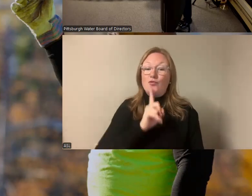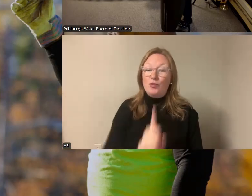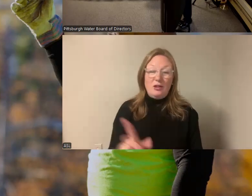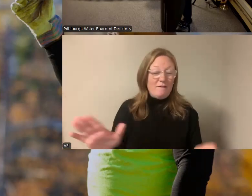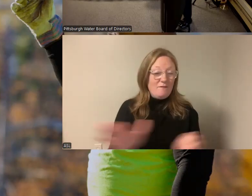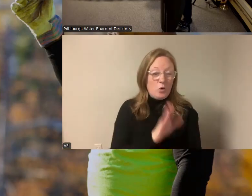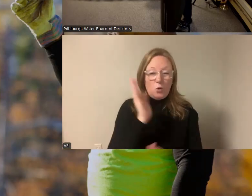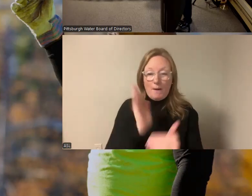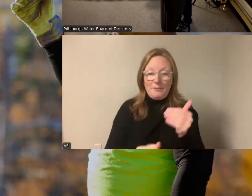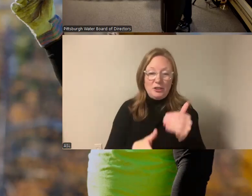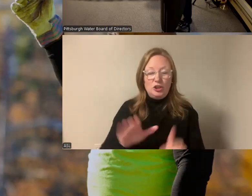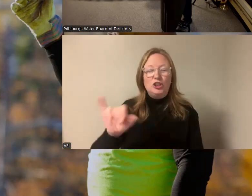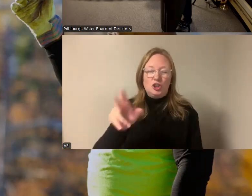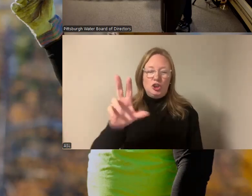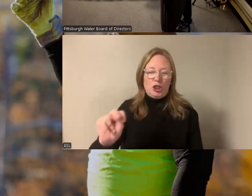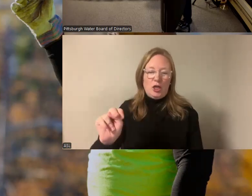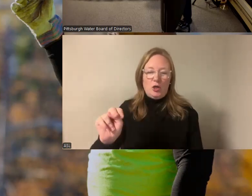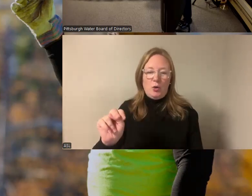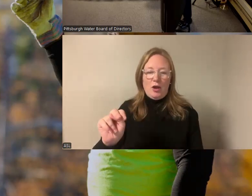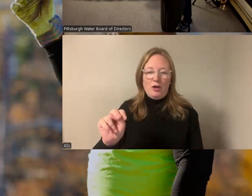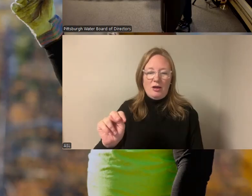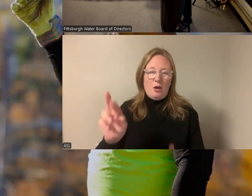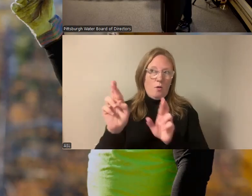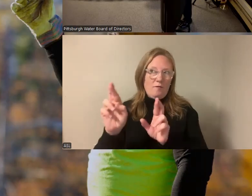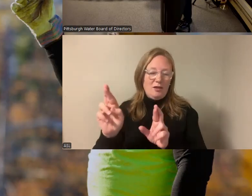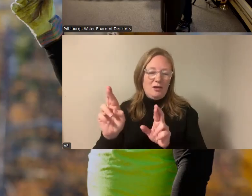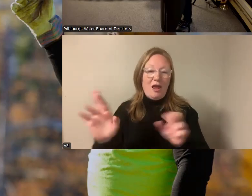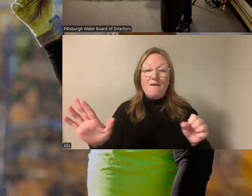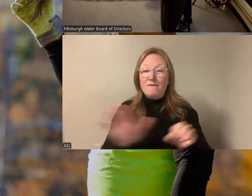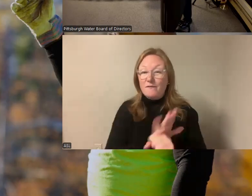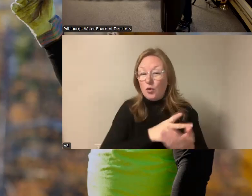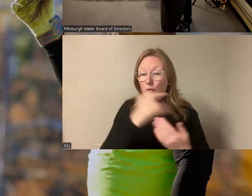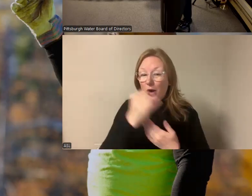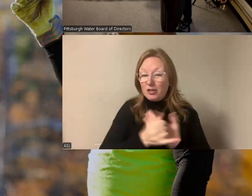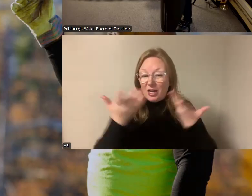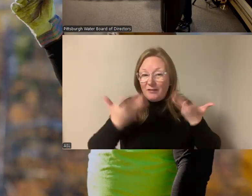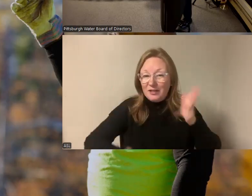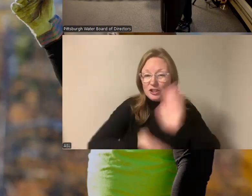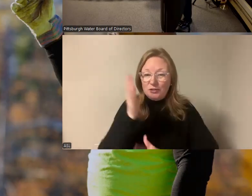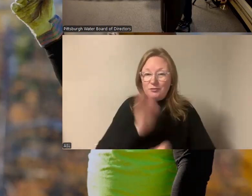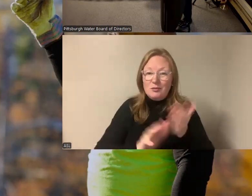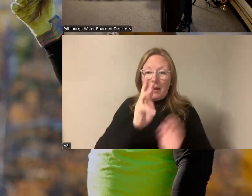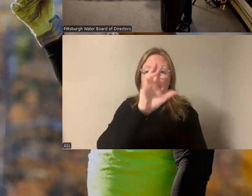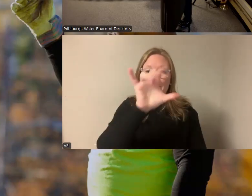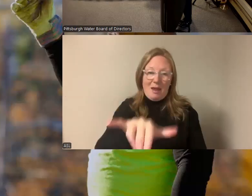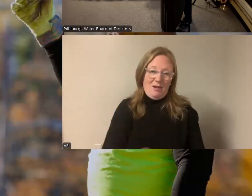January 2026 and final completion of the overall project by May 2026.